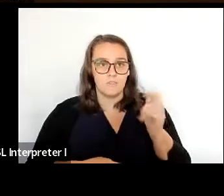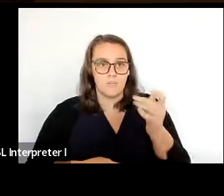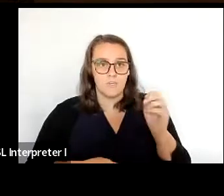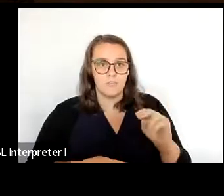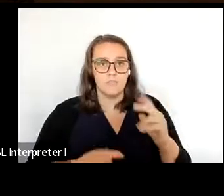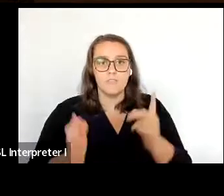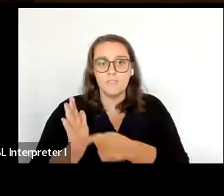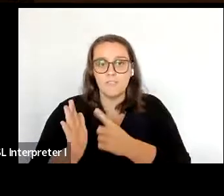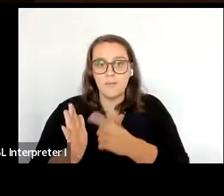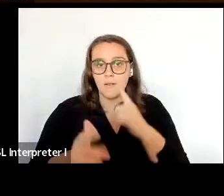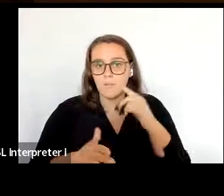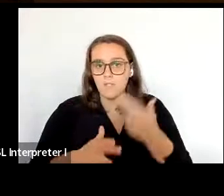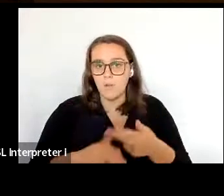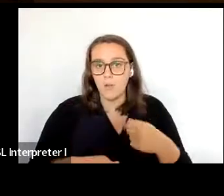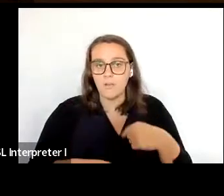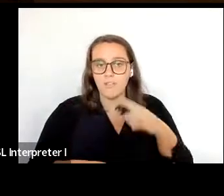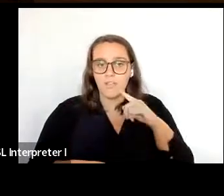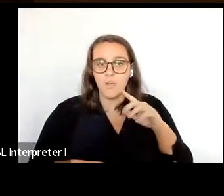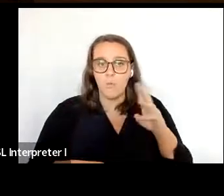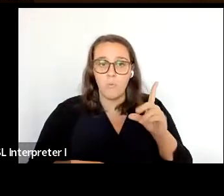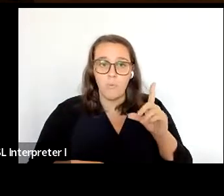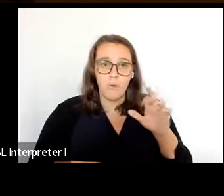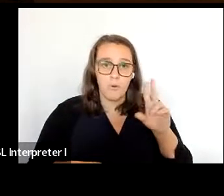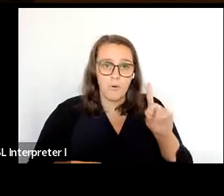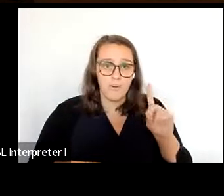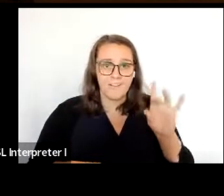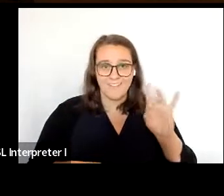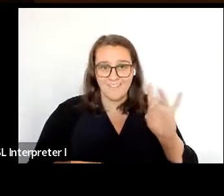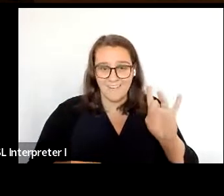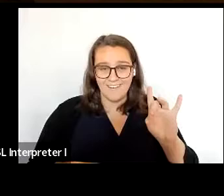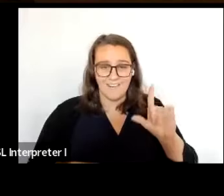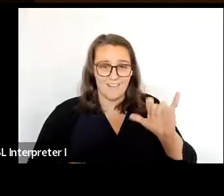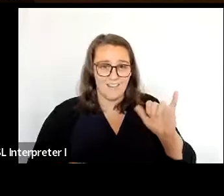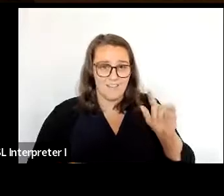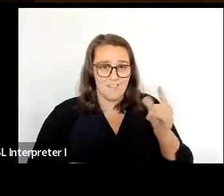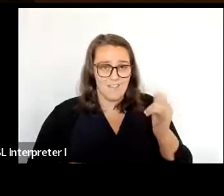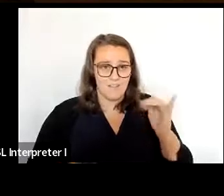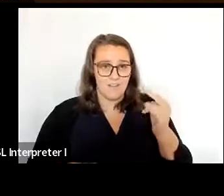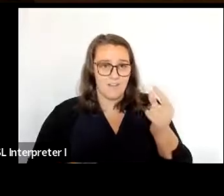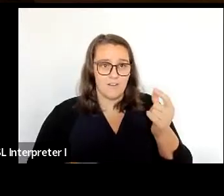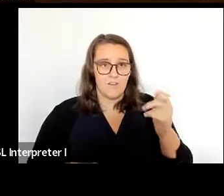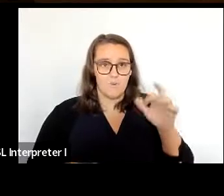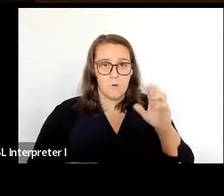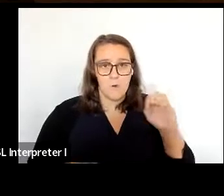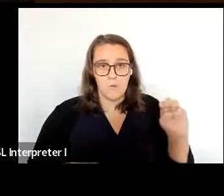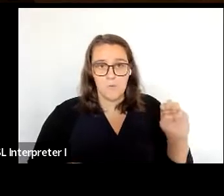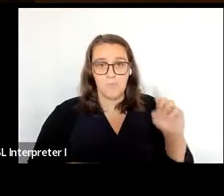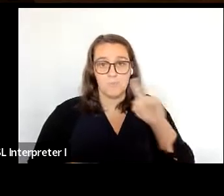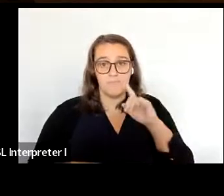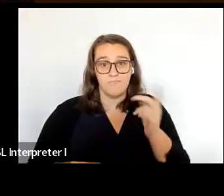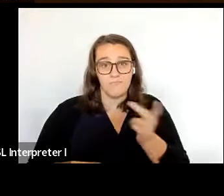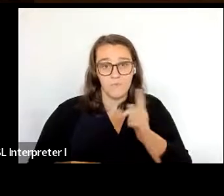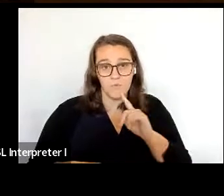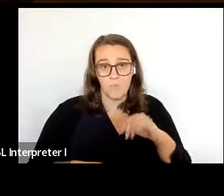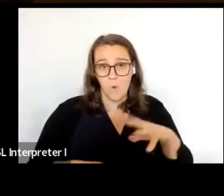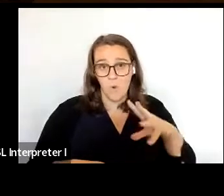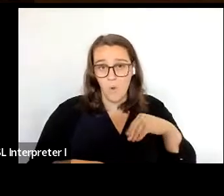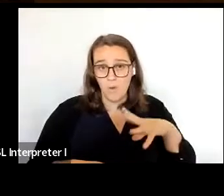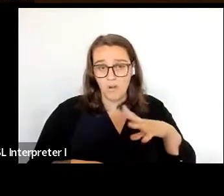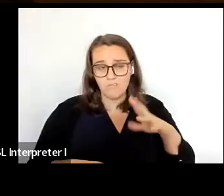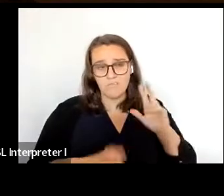referred to its owners as prominent pillars of the Ward 8 community and of the District of Columbia, who constantly give back to the